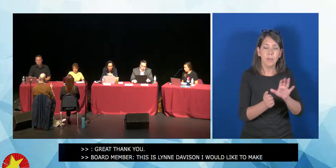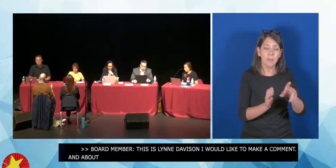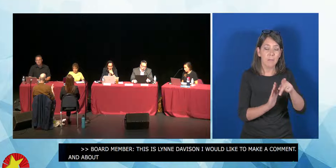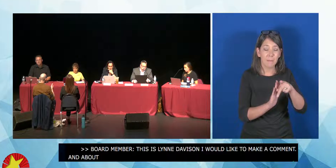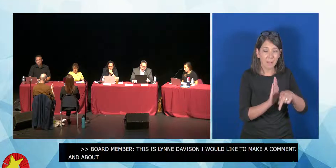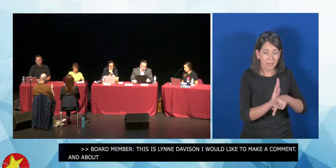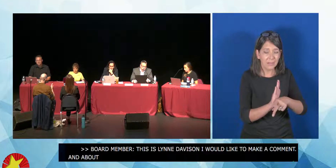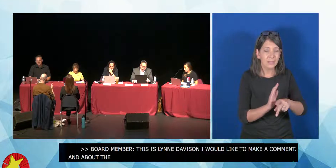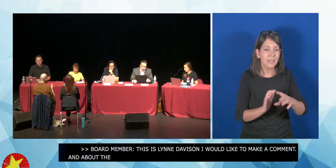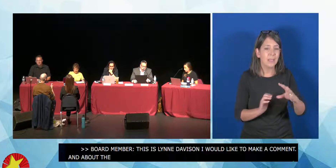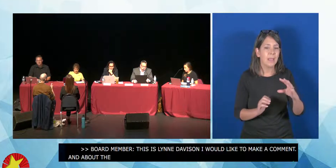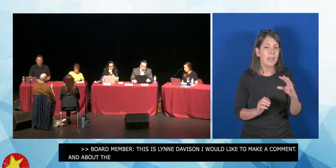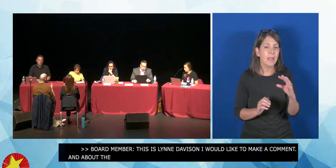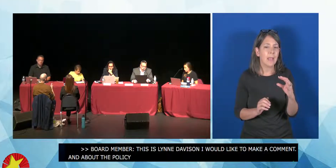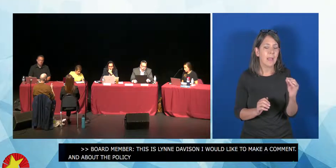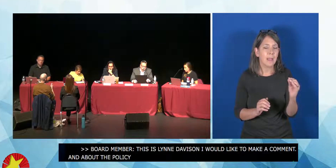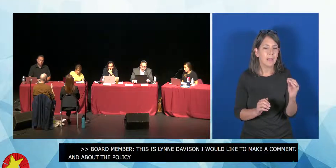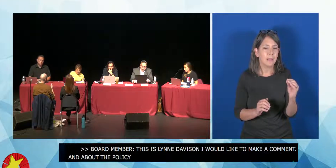and members,